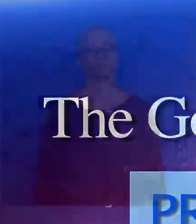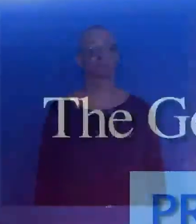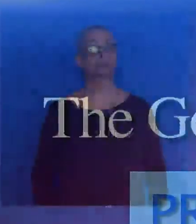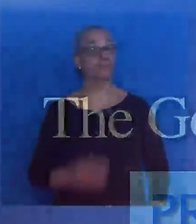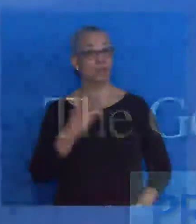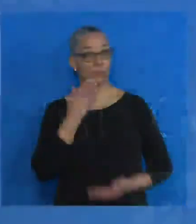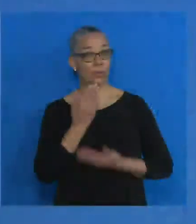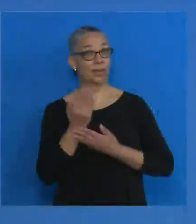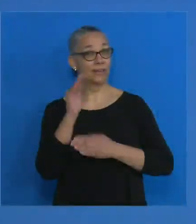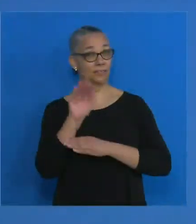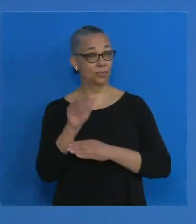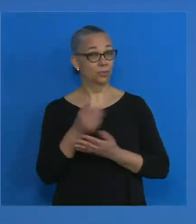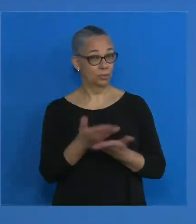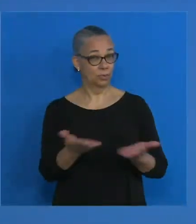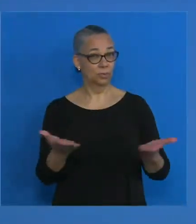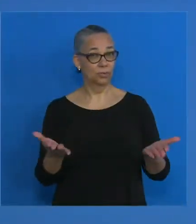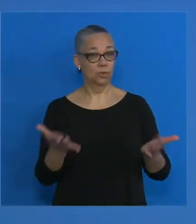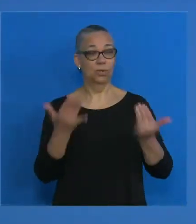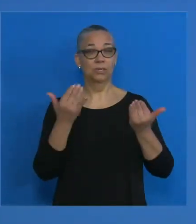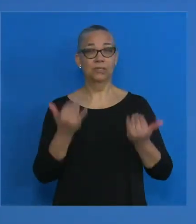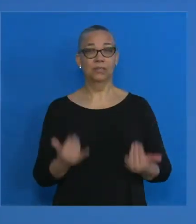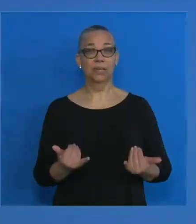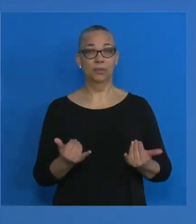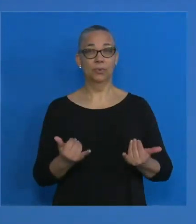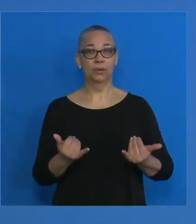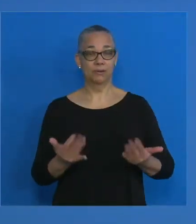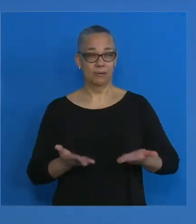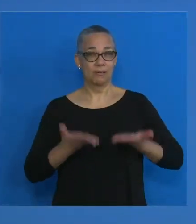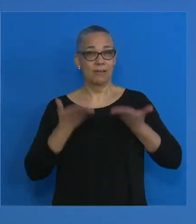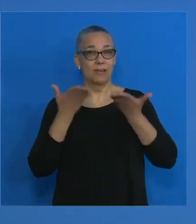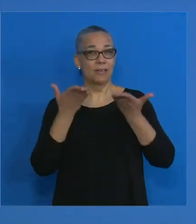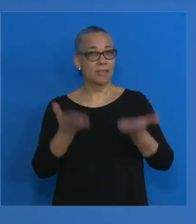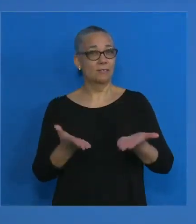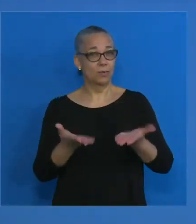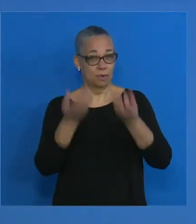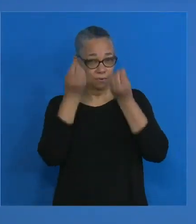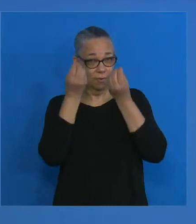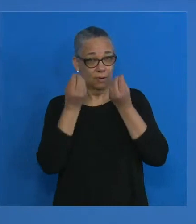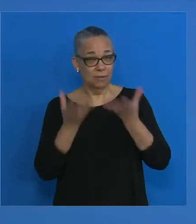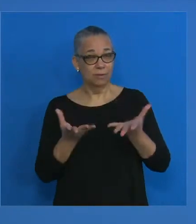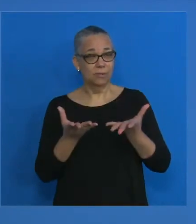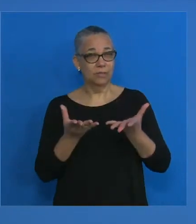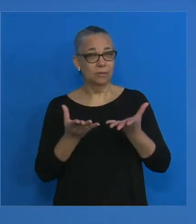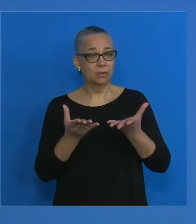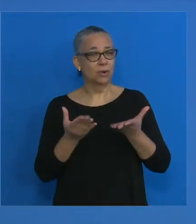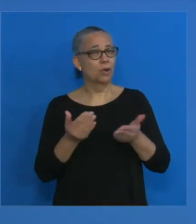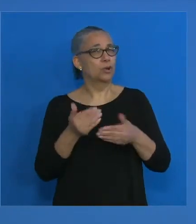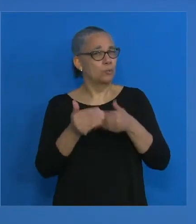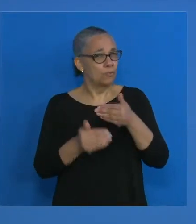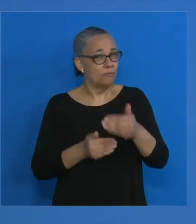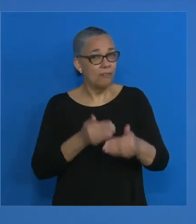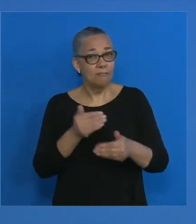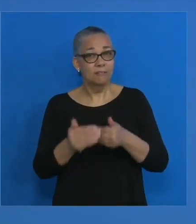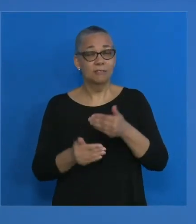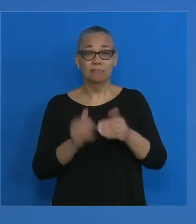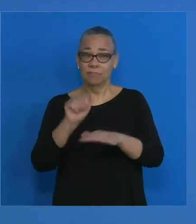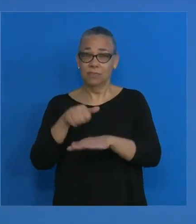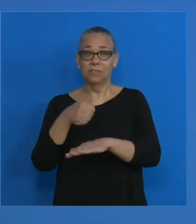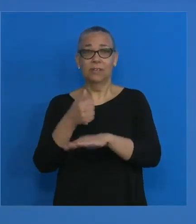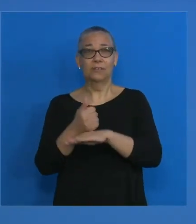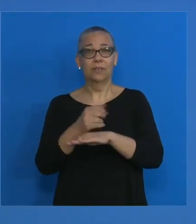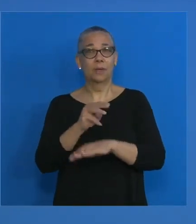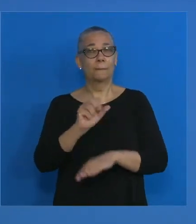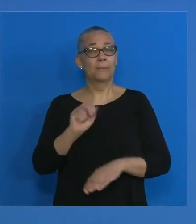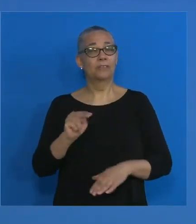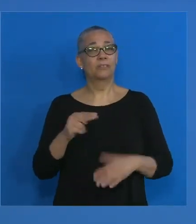Good afternoon, everyone. Today, I would like to provide you with a brief update in terms of the processes in place at the Ministry of